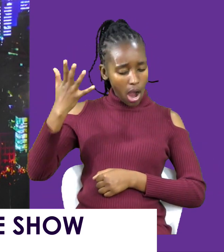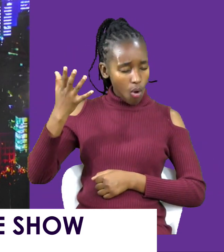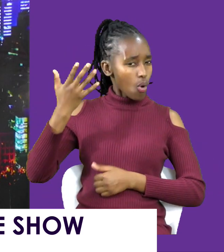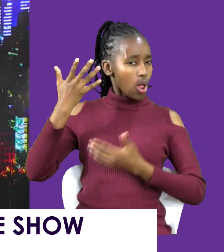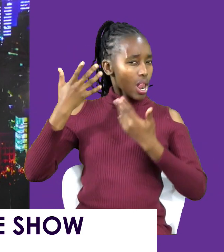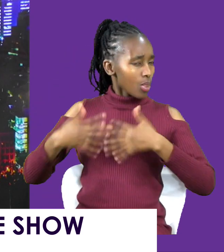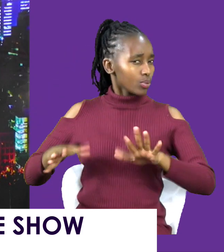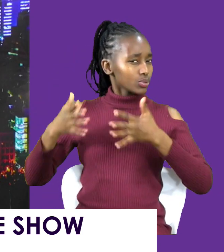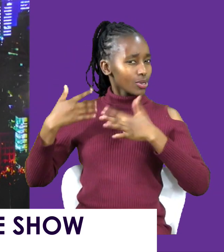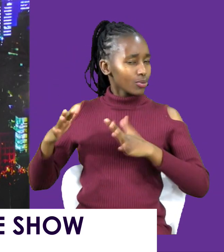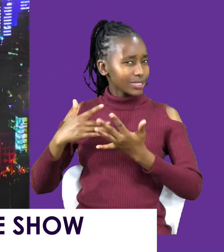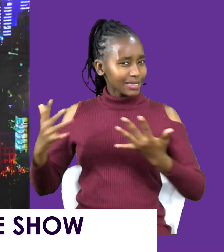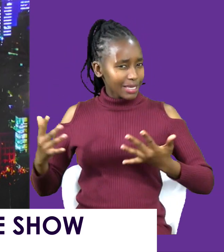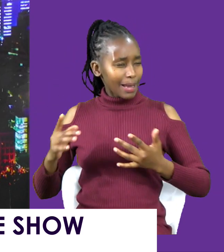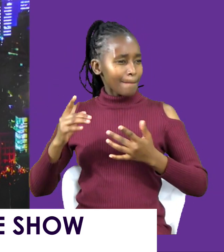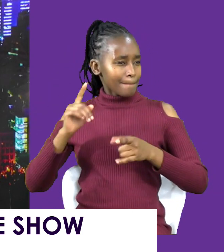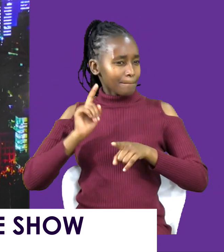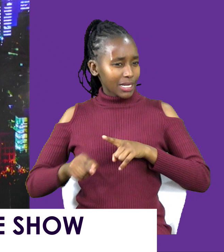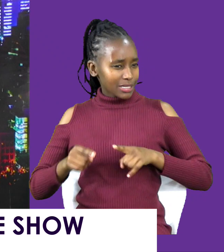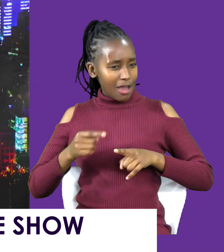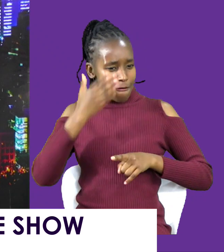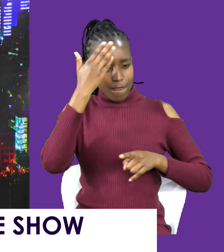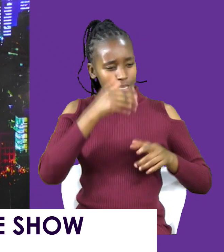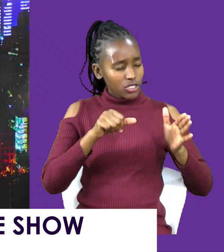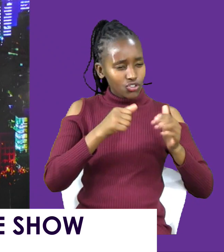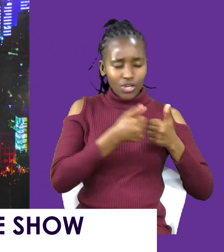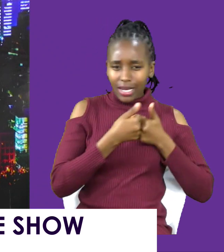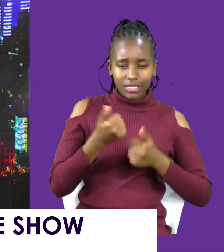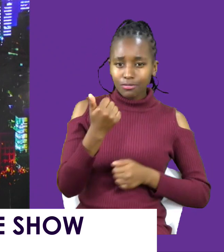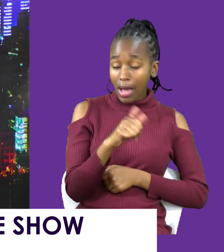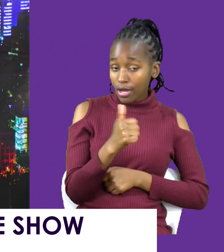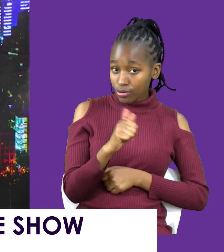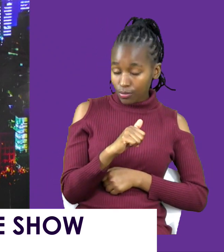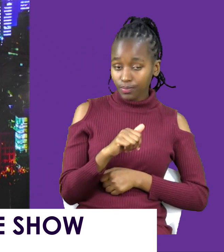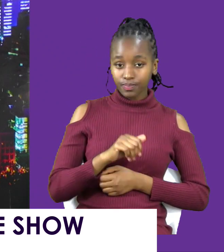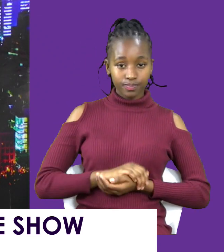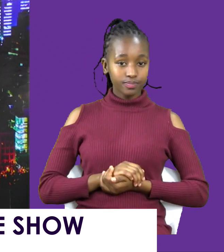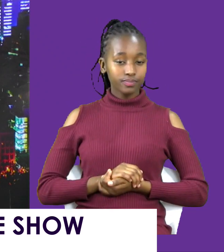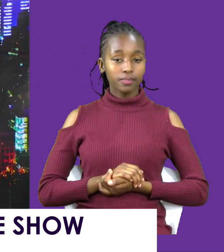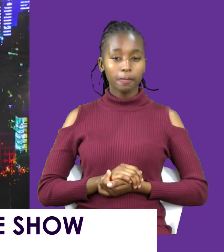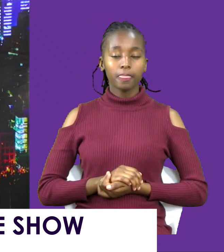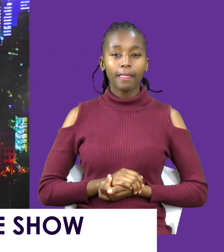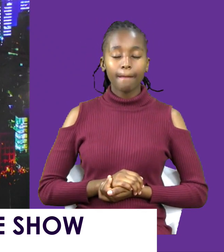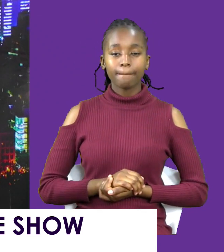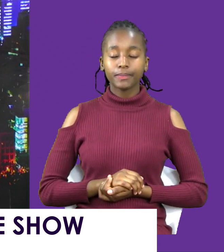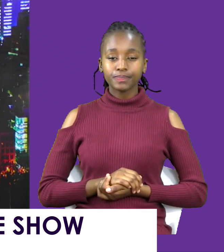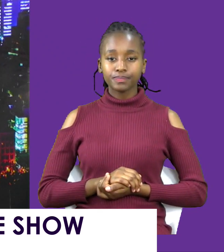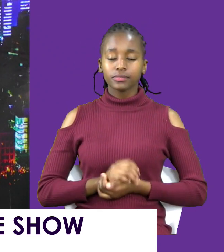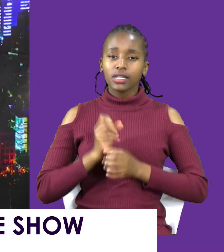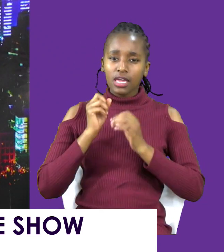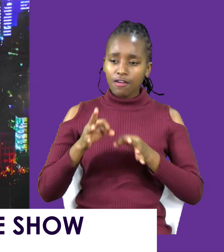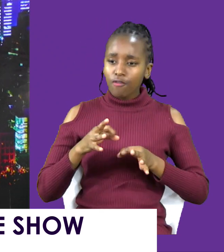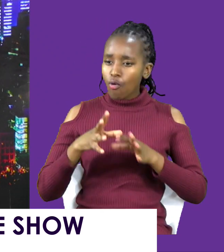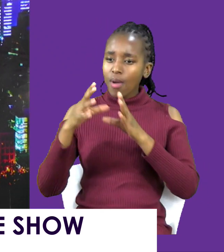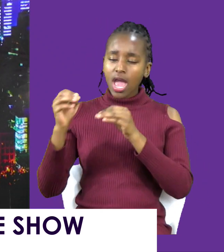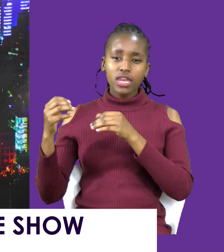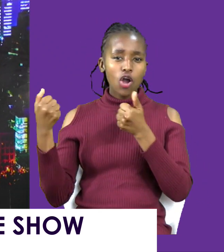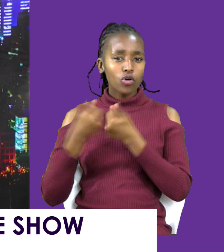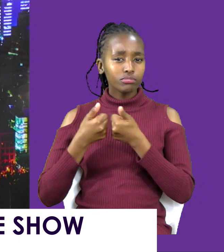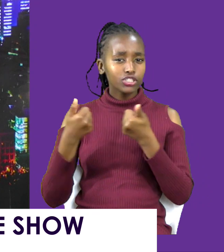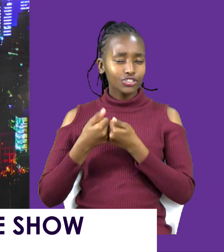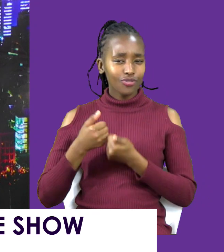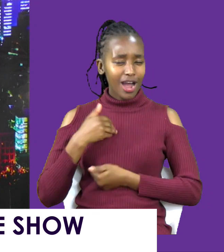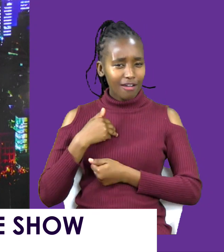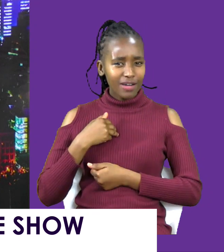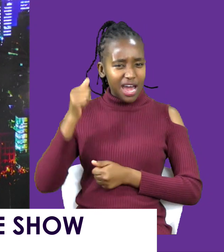wars physically. Whenever you go into a game, don't go with the mind of a loser. No.